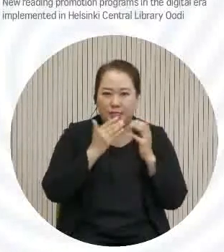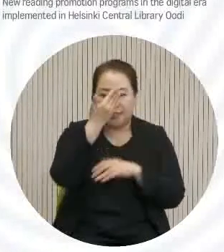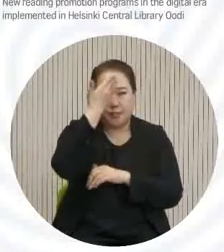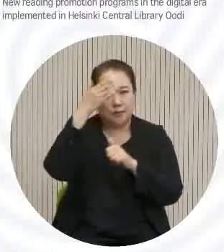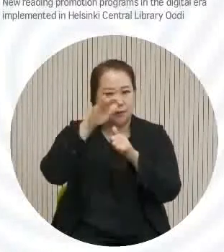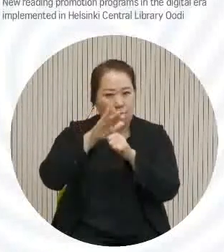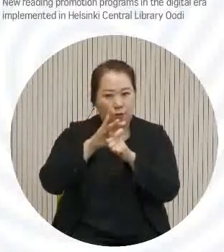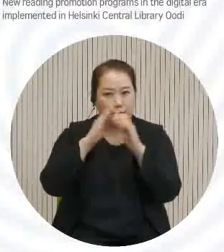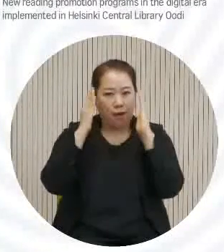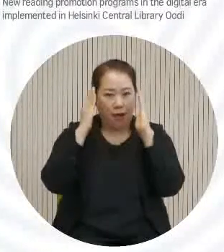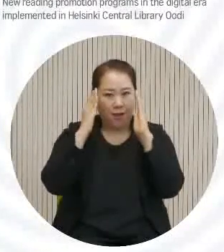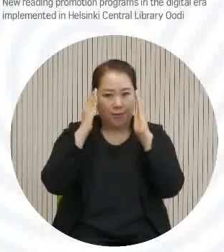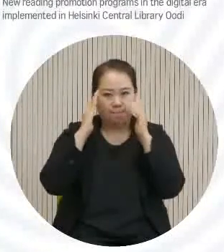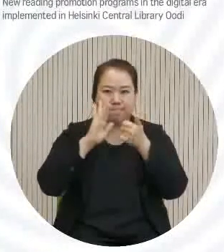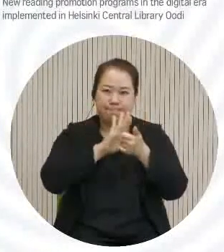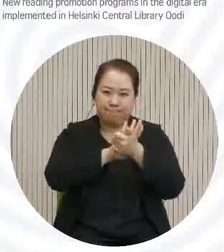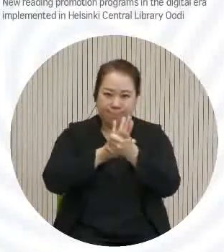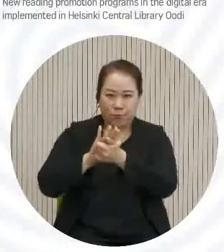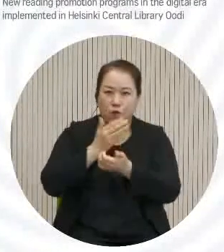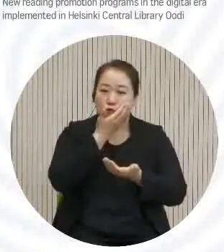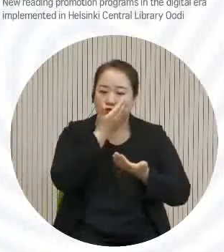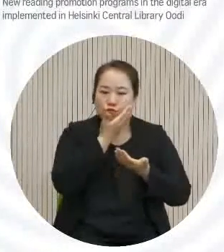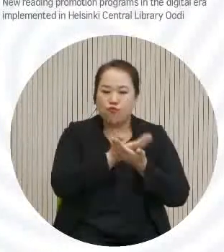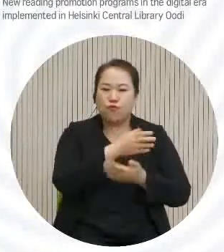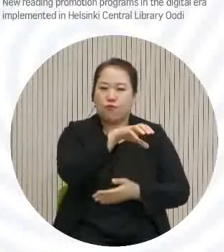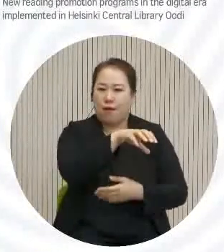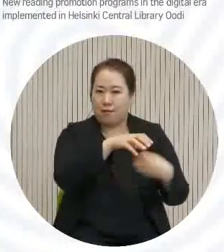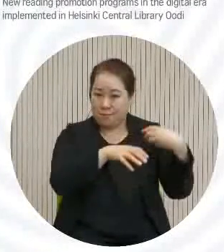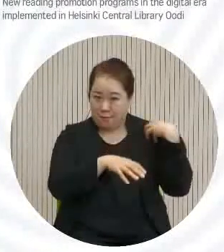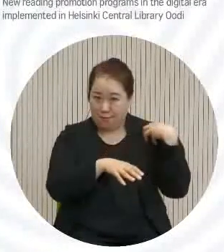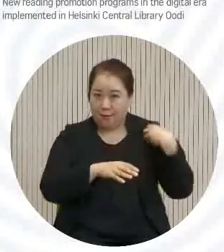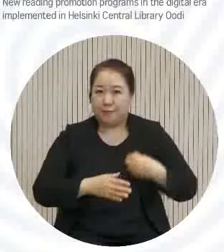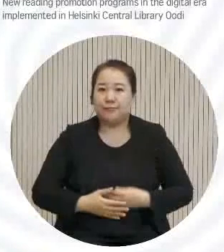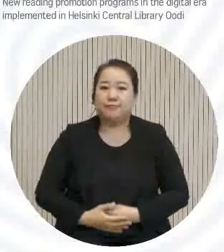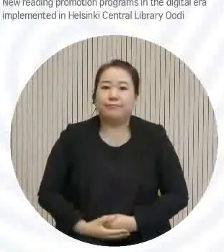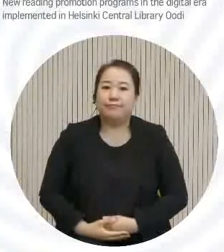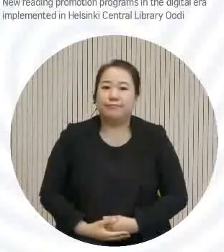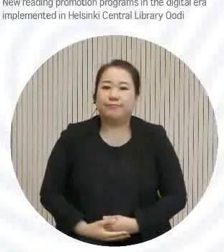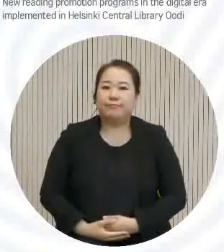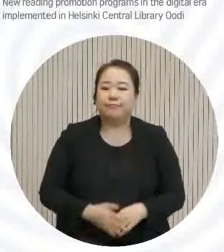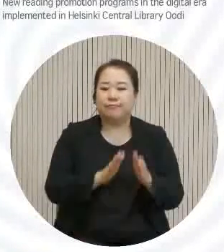learning. Besides providing books and spaces for learning,